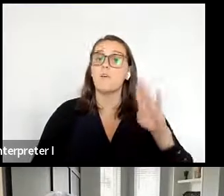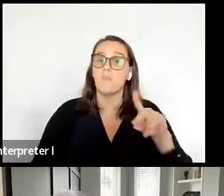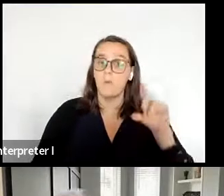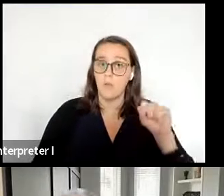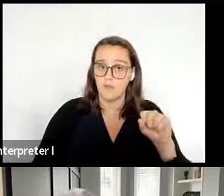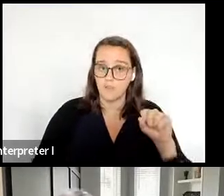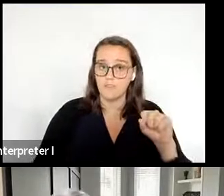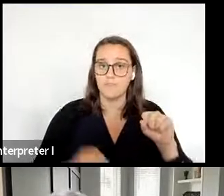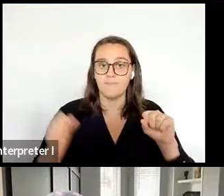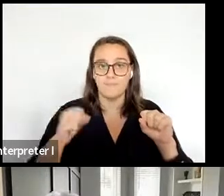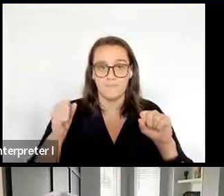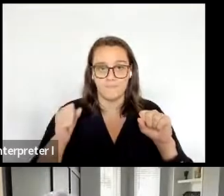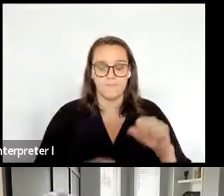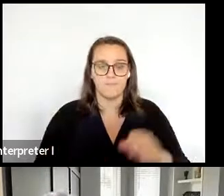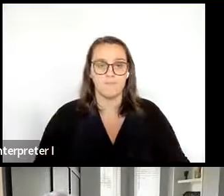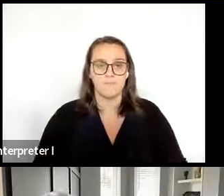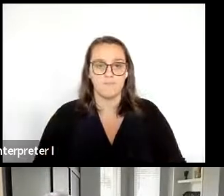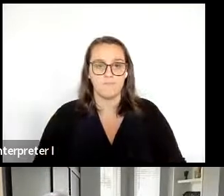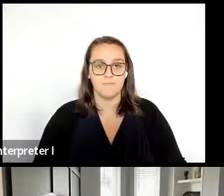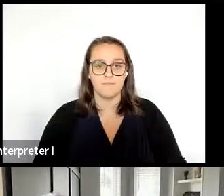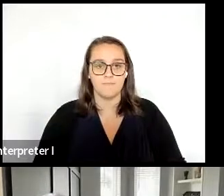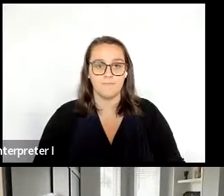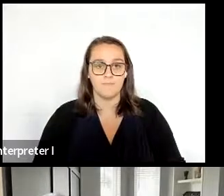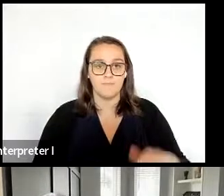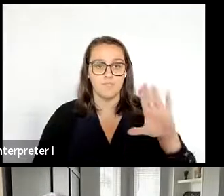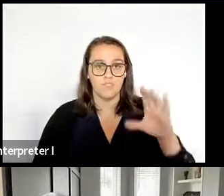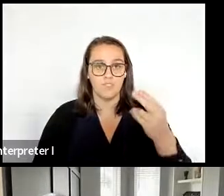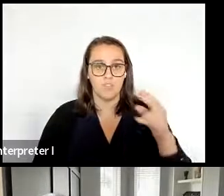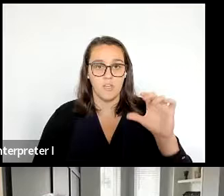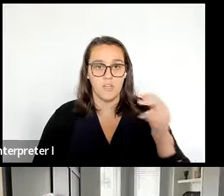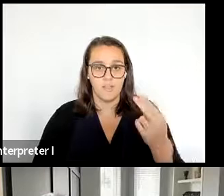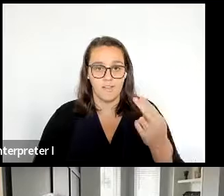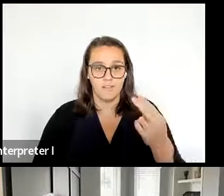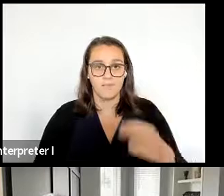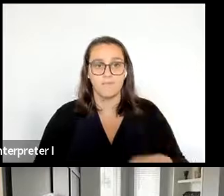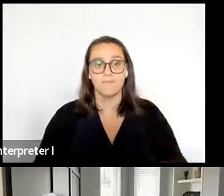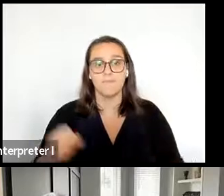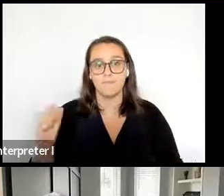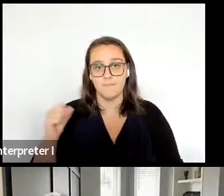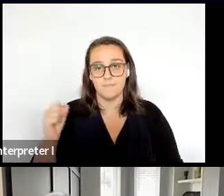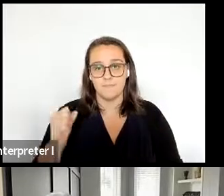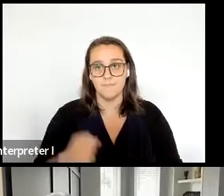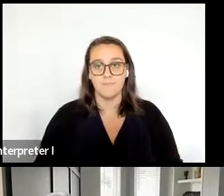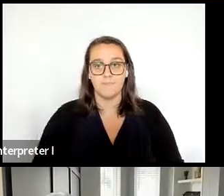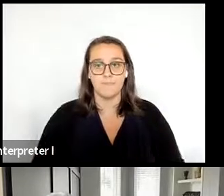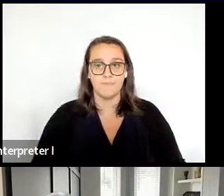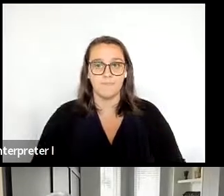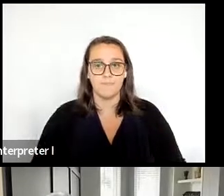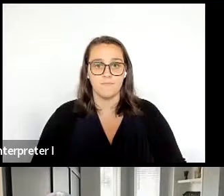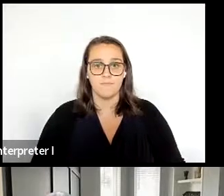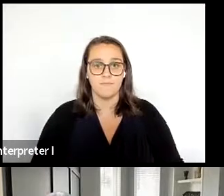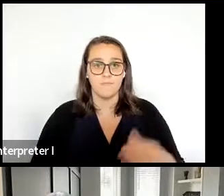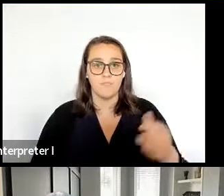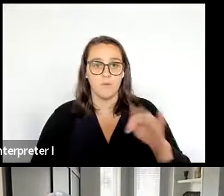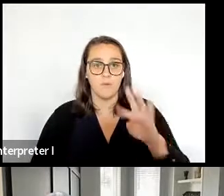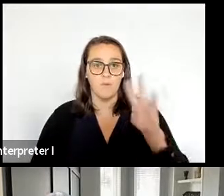Yes. Councilmember Bonds votes yes. Councilmember Che. Yes. Councilmember Che votes yes. Councilmember